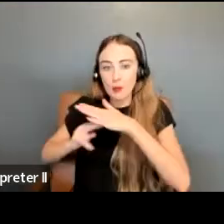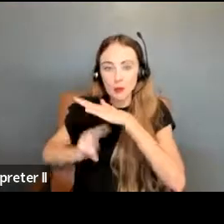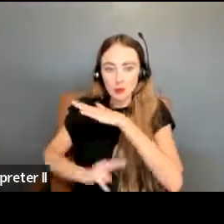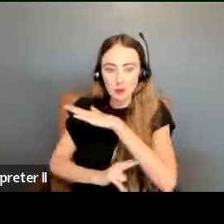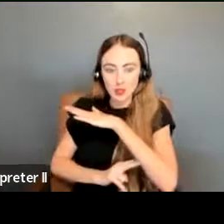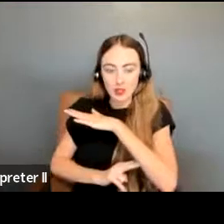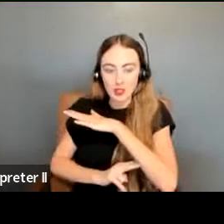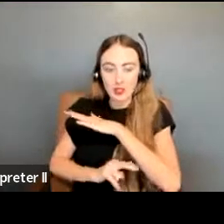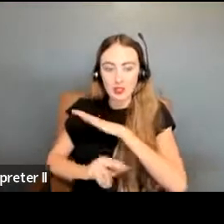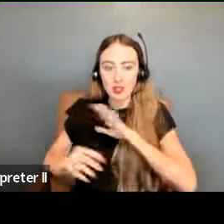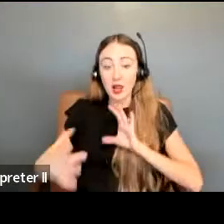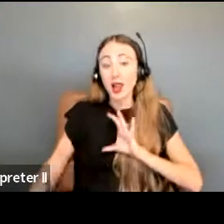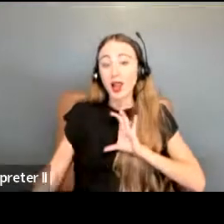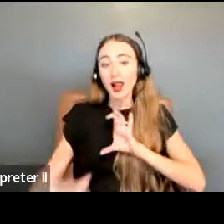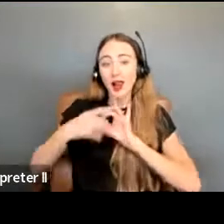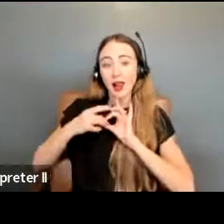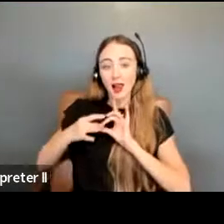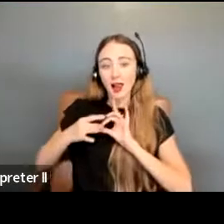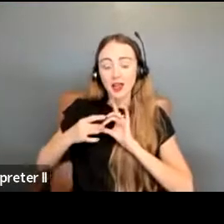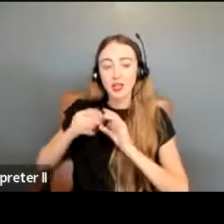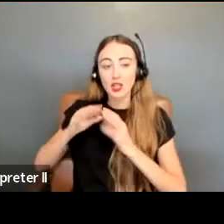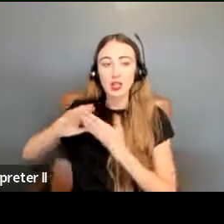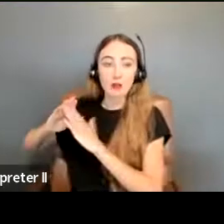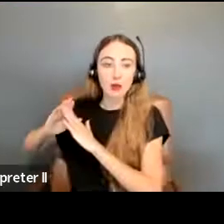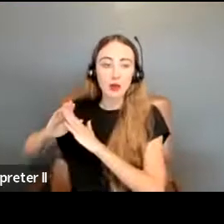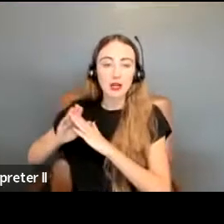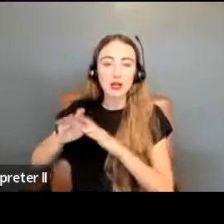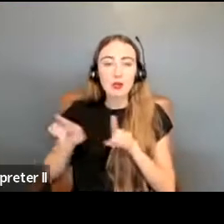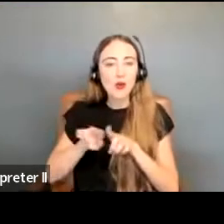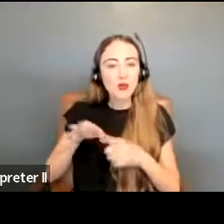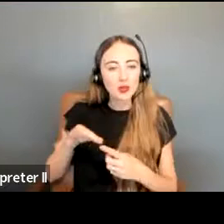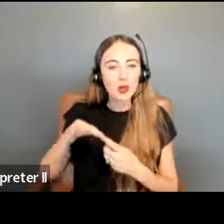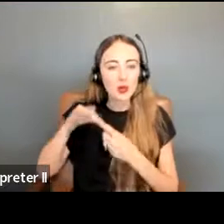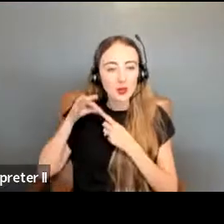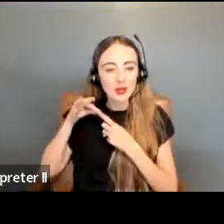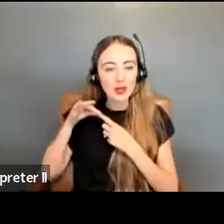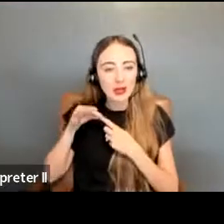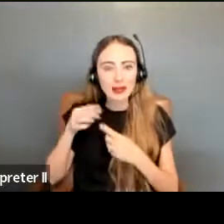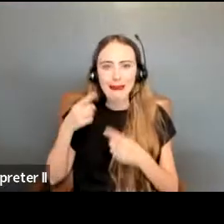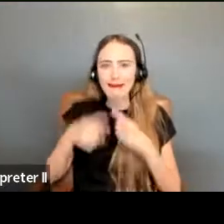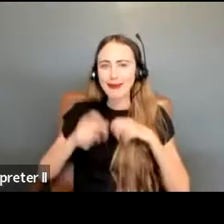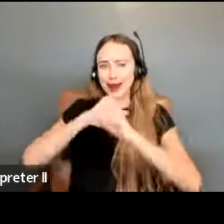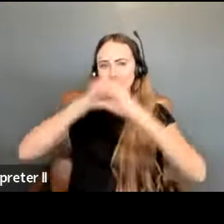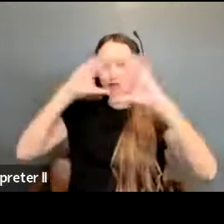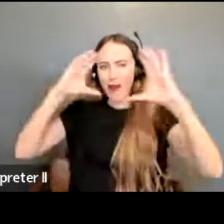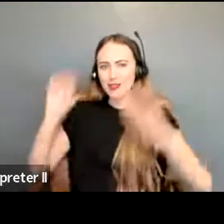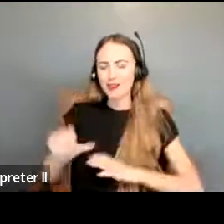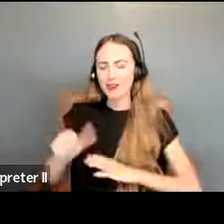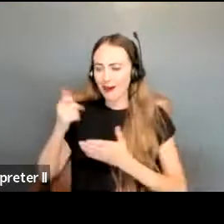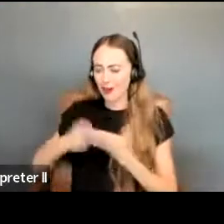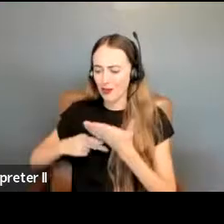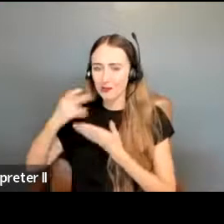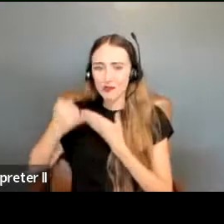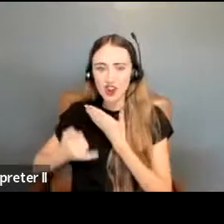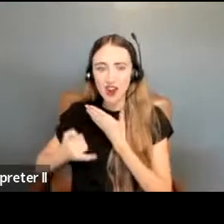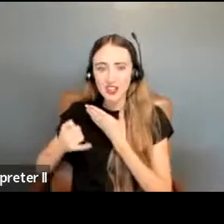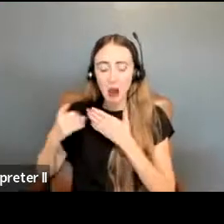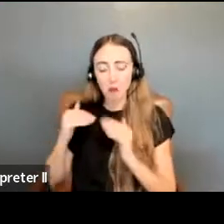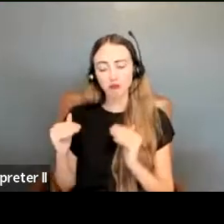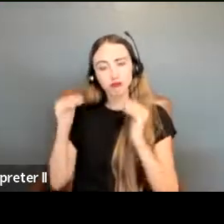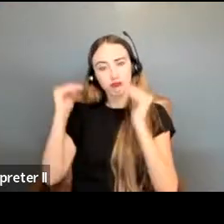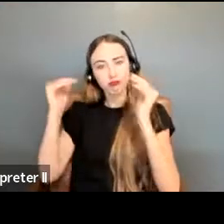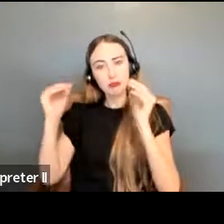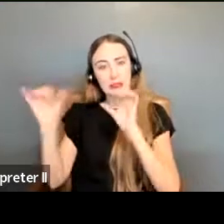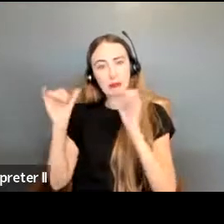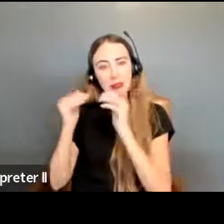will unite these communities in a way that is also unique. I cannot imagine many other projects that would rise to the same level or that